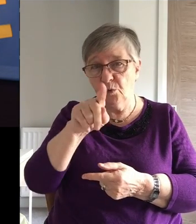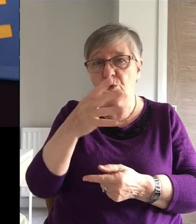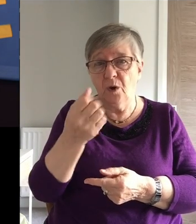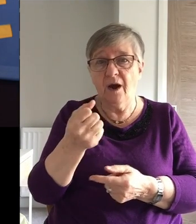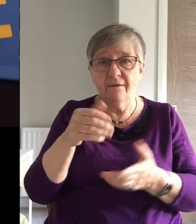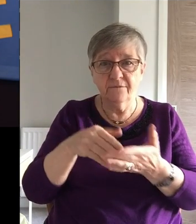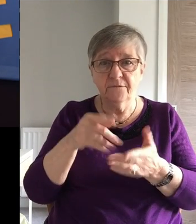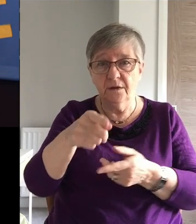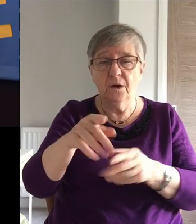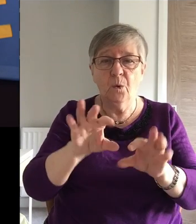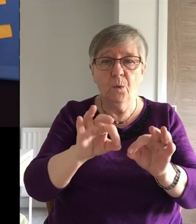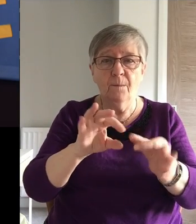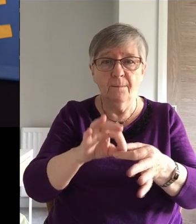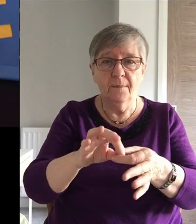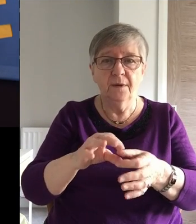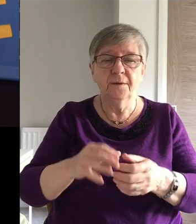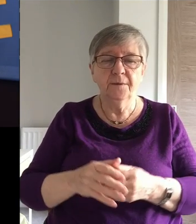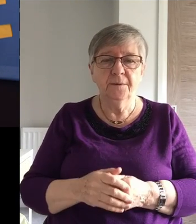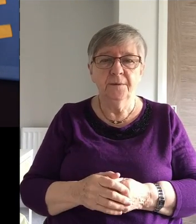I hope, have with you.